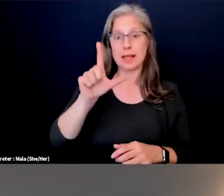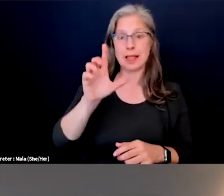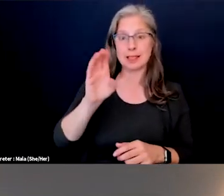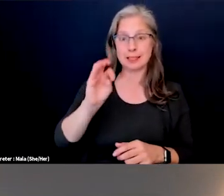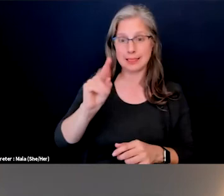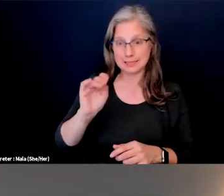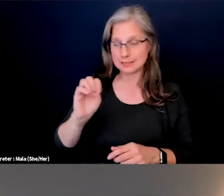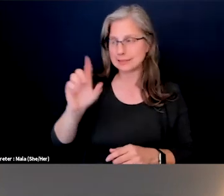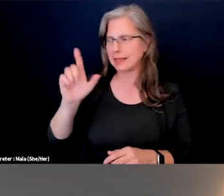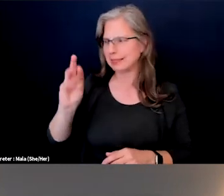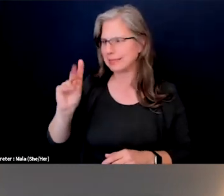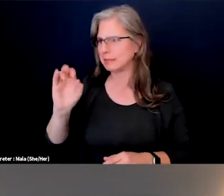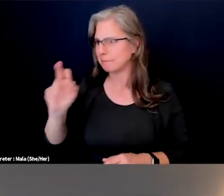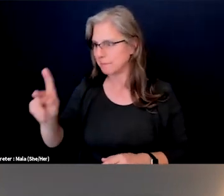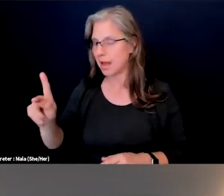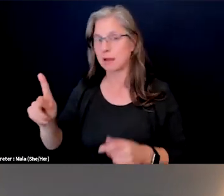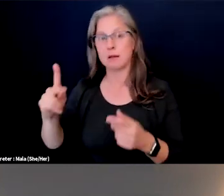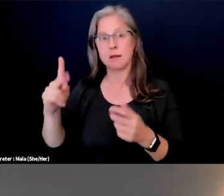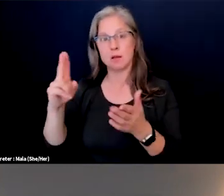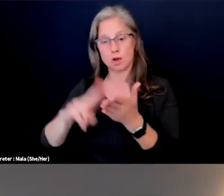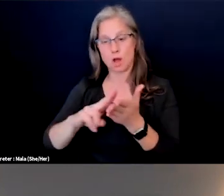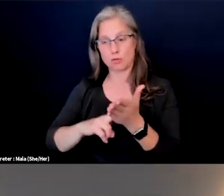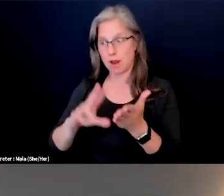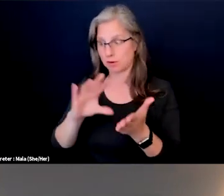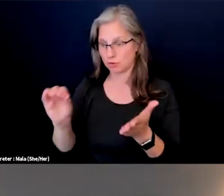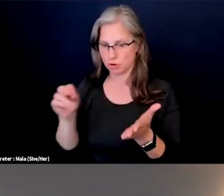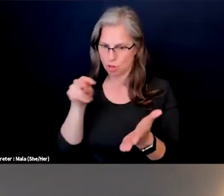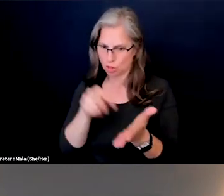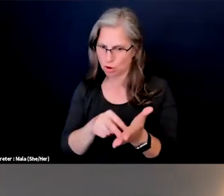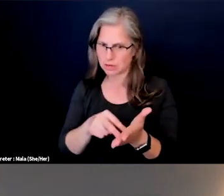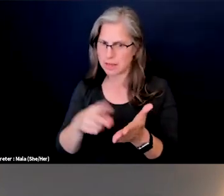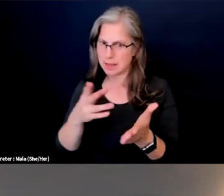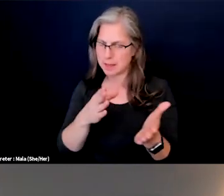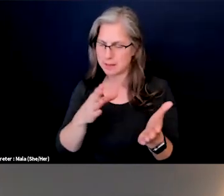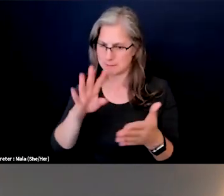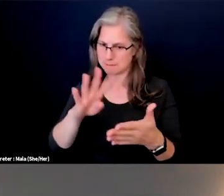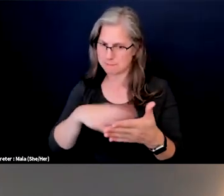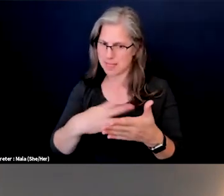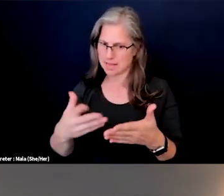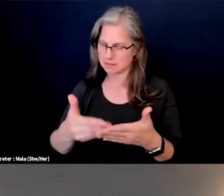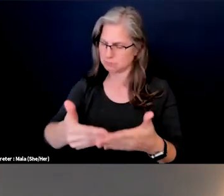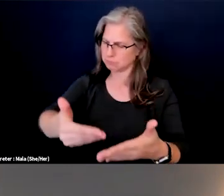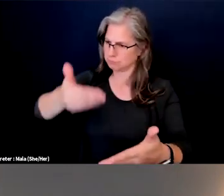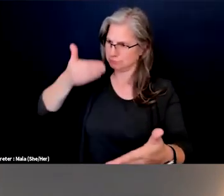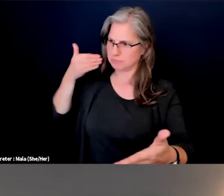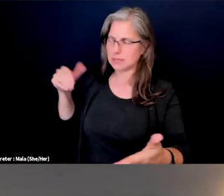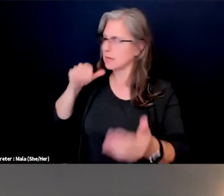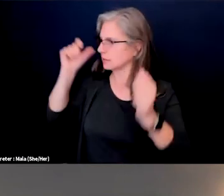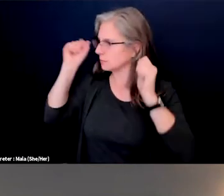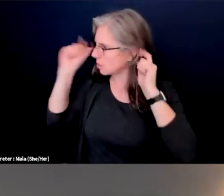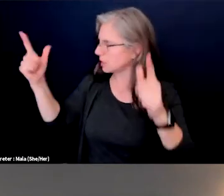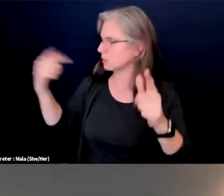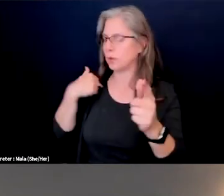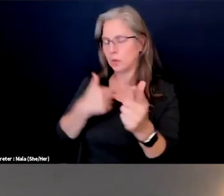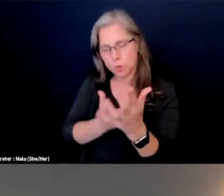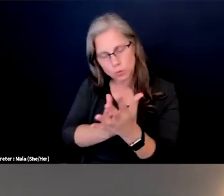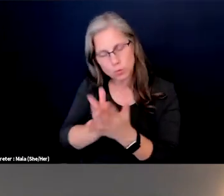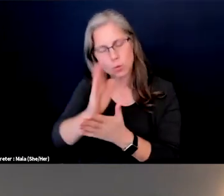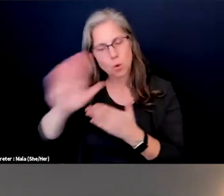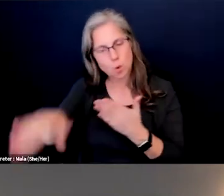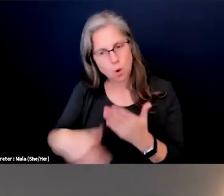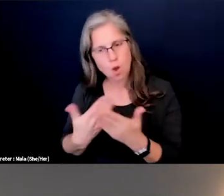the contractor gets to look at the plans well ahead of time. And so that it's not a surprise to them that we go through all of this stuff with